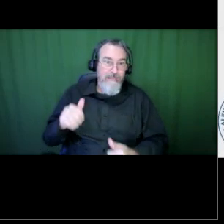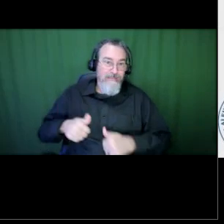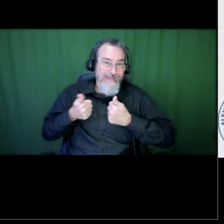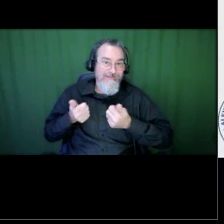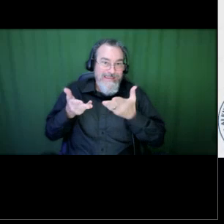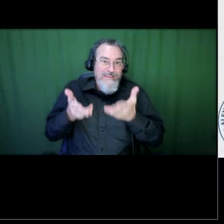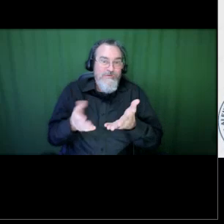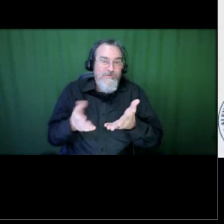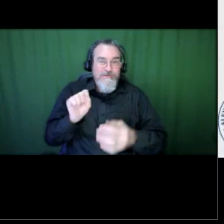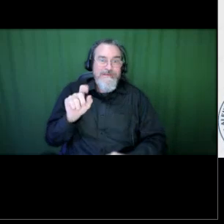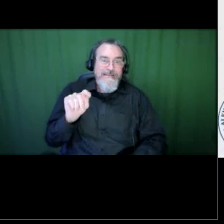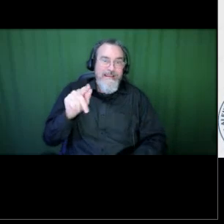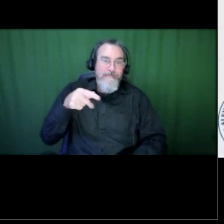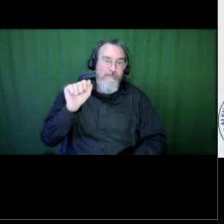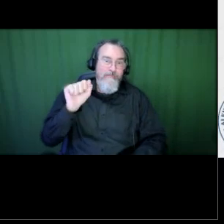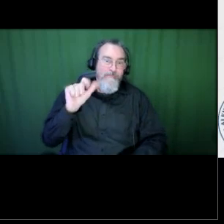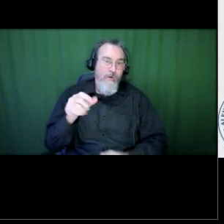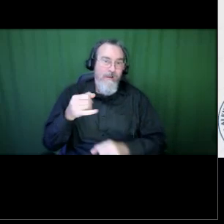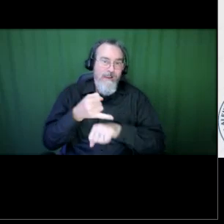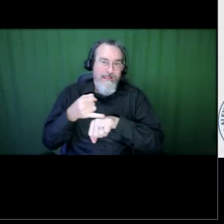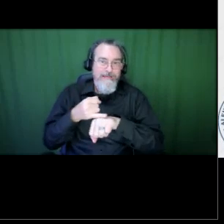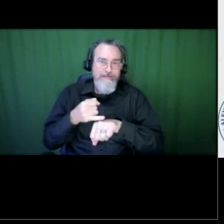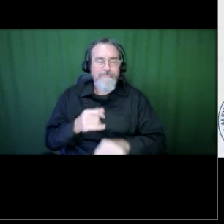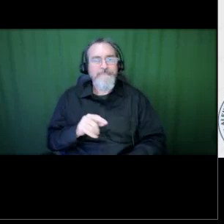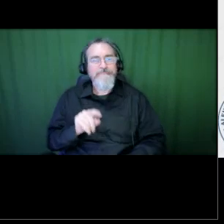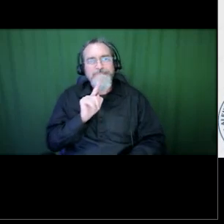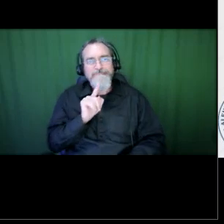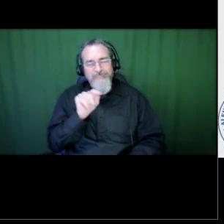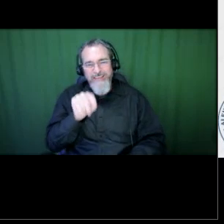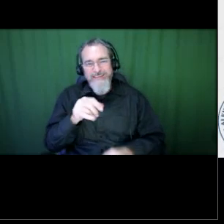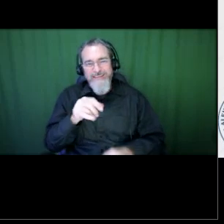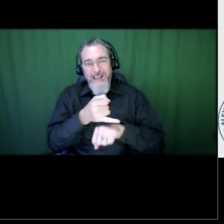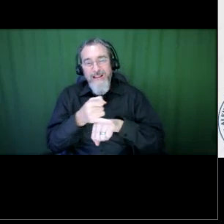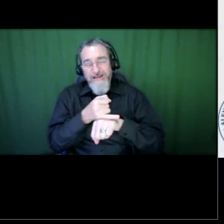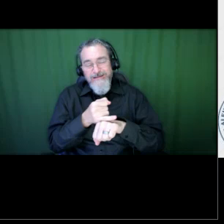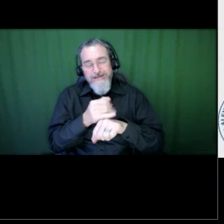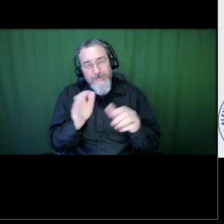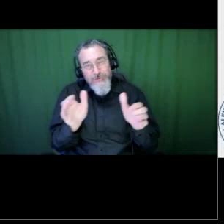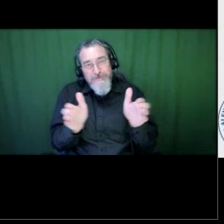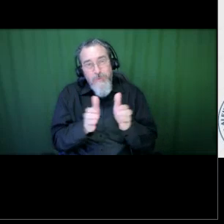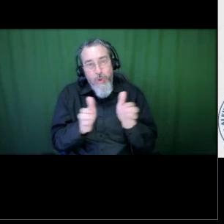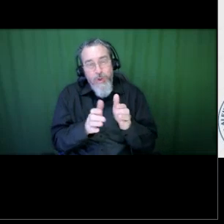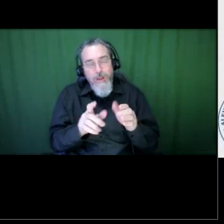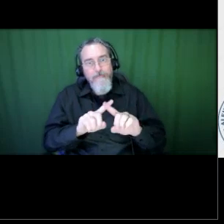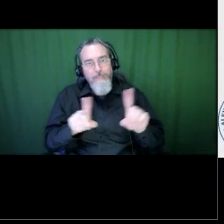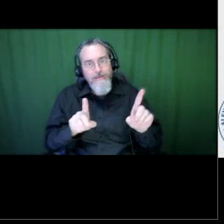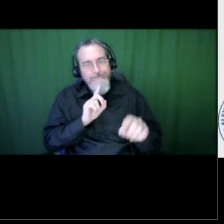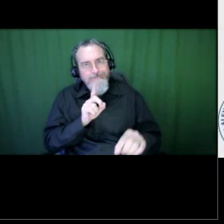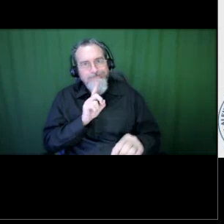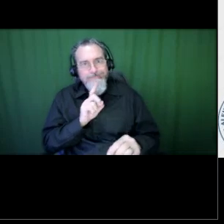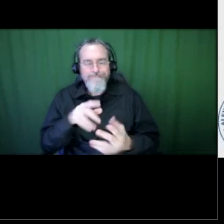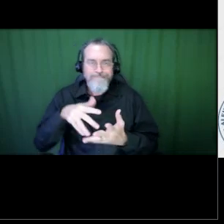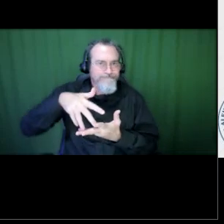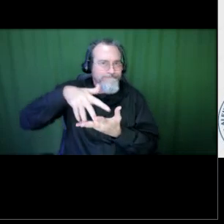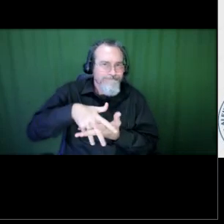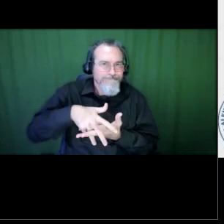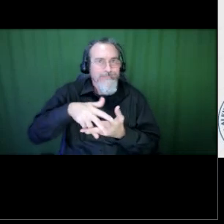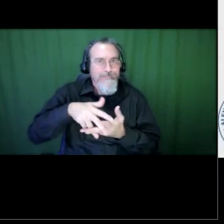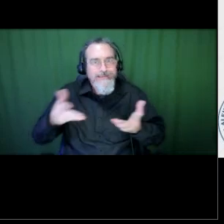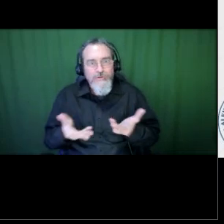is a smaller Alaskan community, I want to dive into a little history on why St. Paul has such a large foothold and blueprint of partnerships within the state of